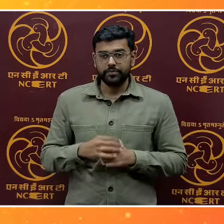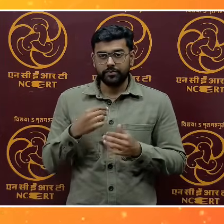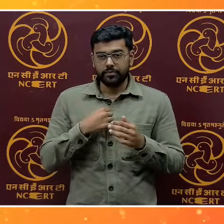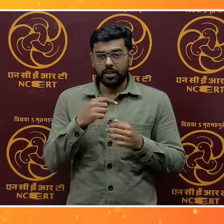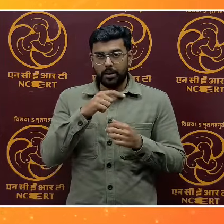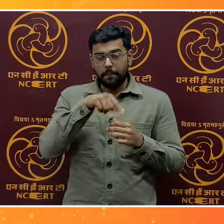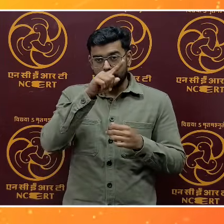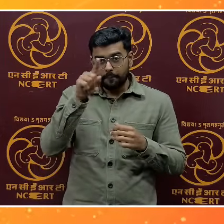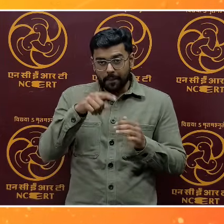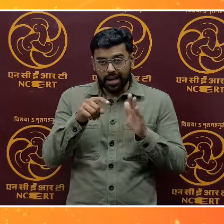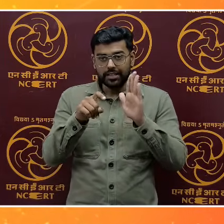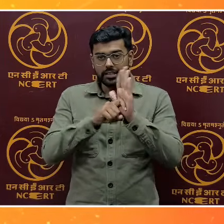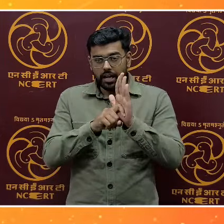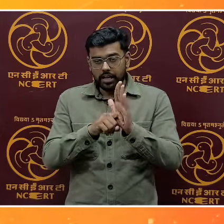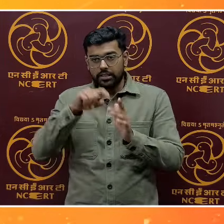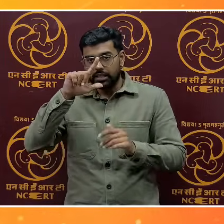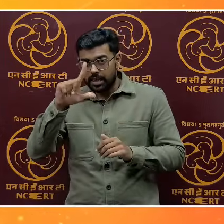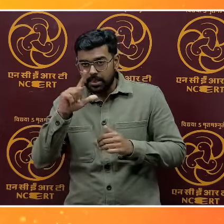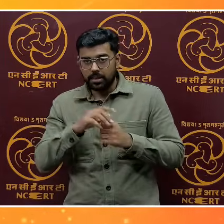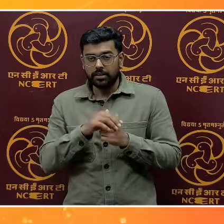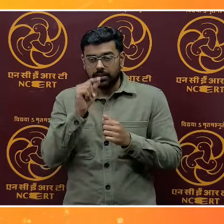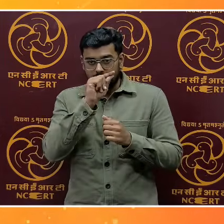r L is equal to